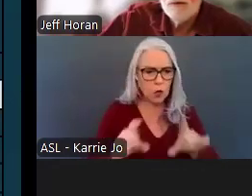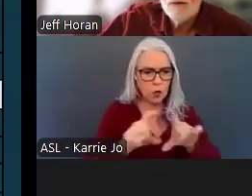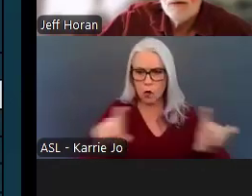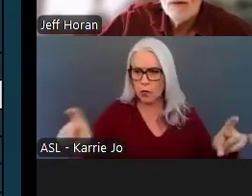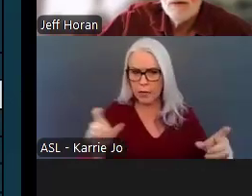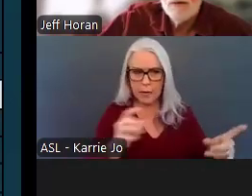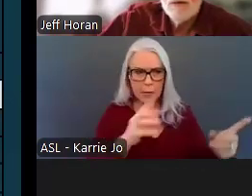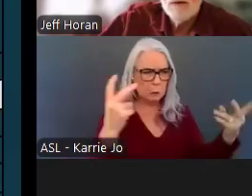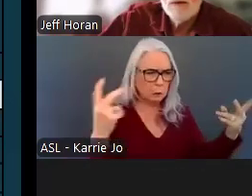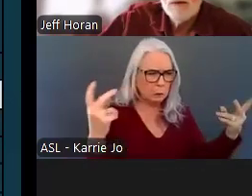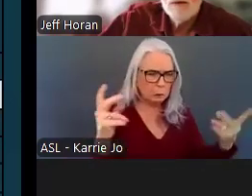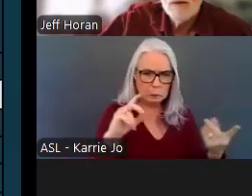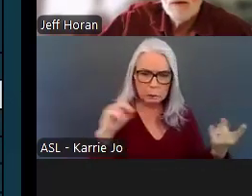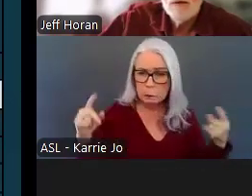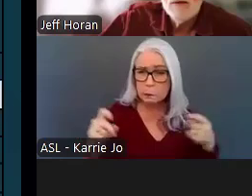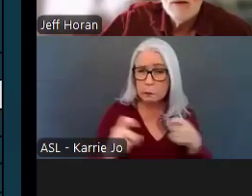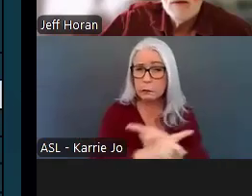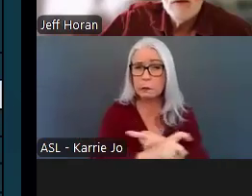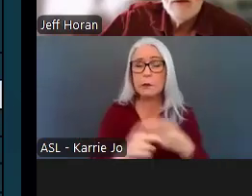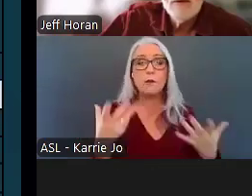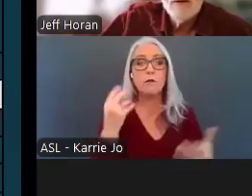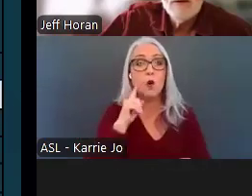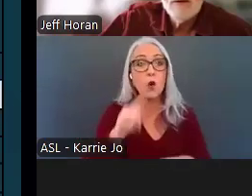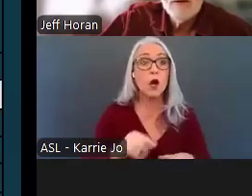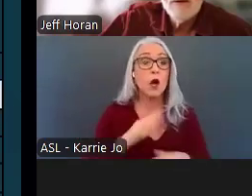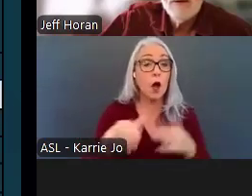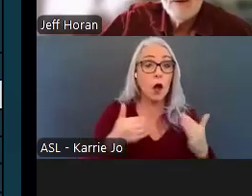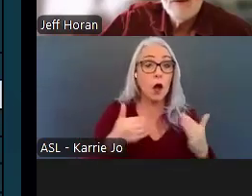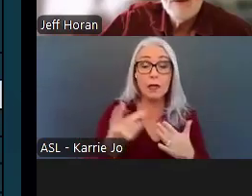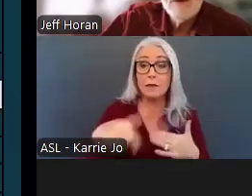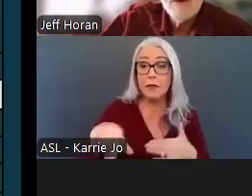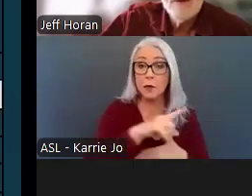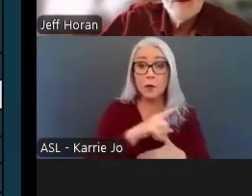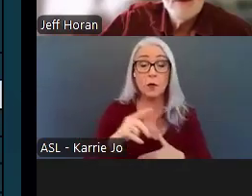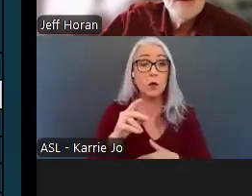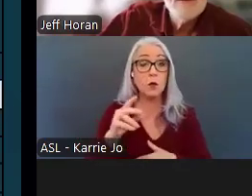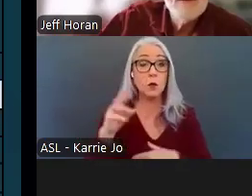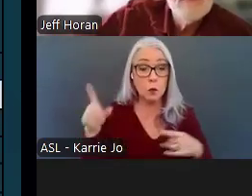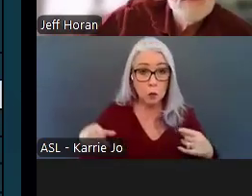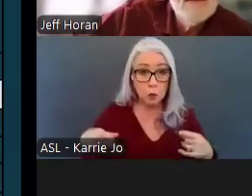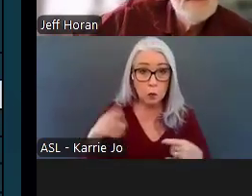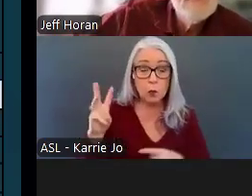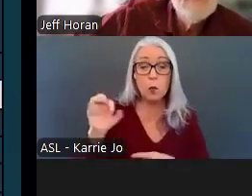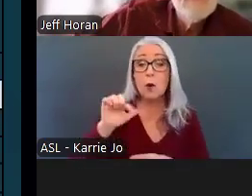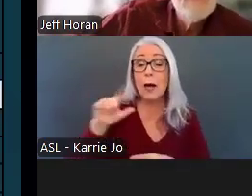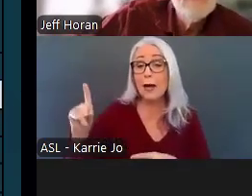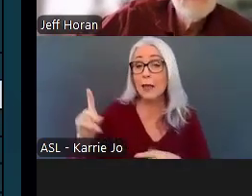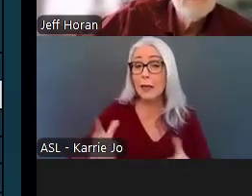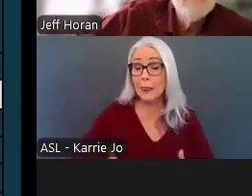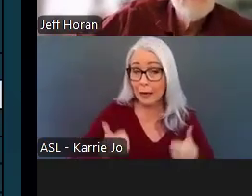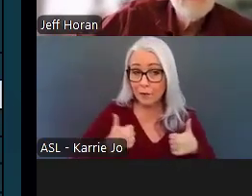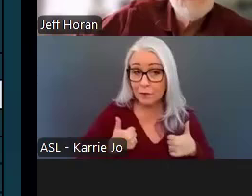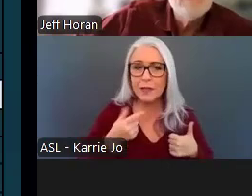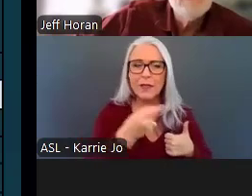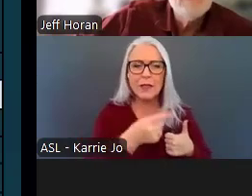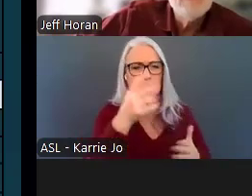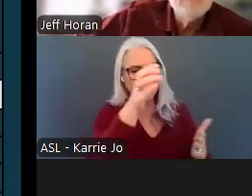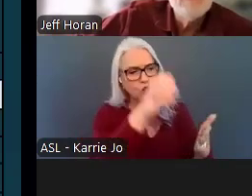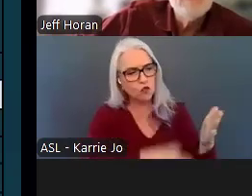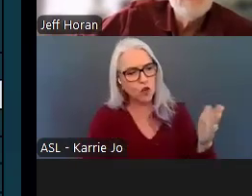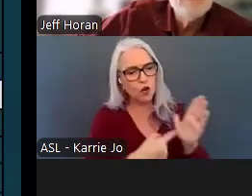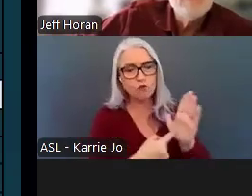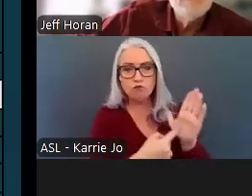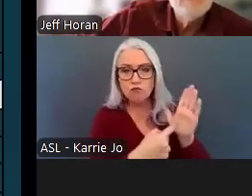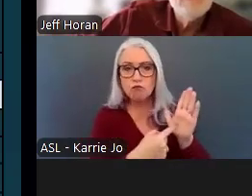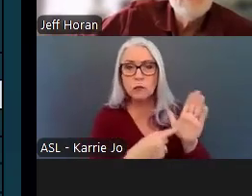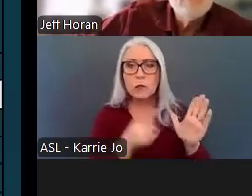non-game species as well. And so don't need to memorize this chart, but it just basically is a chart that allows us to gauge the